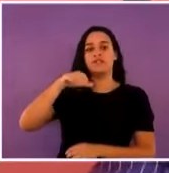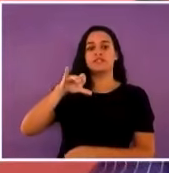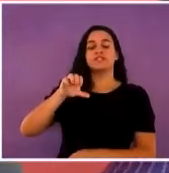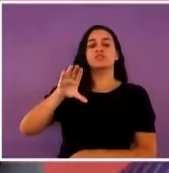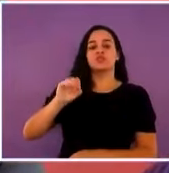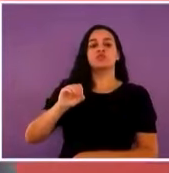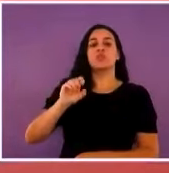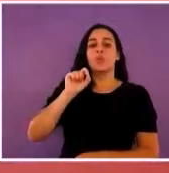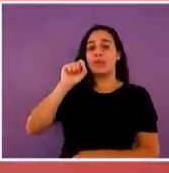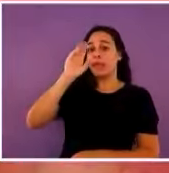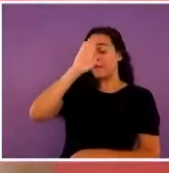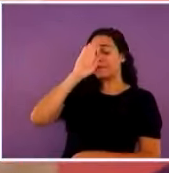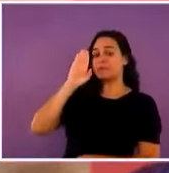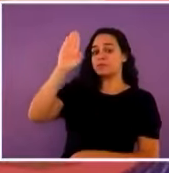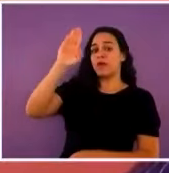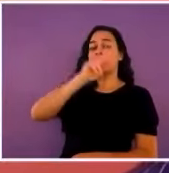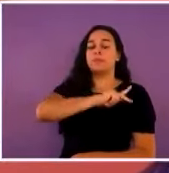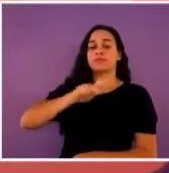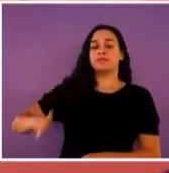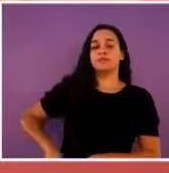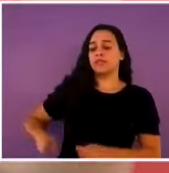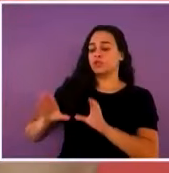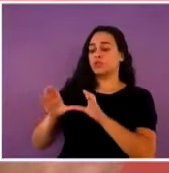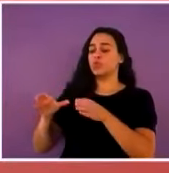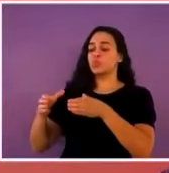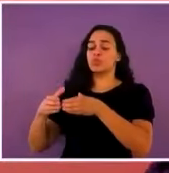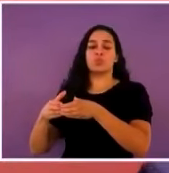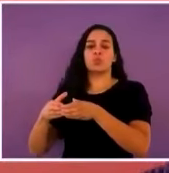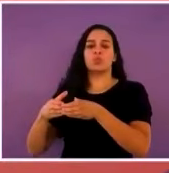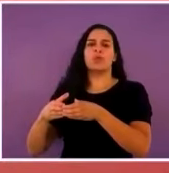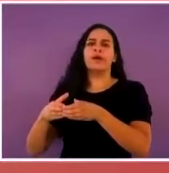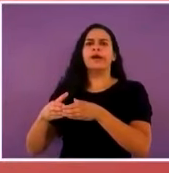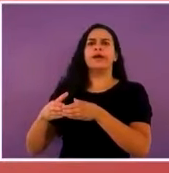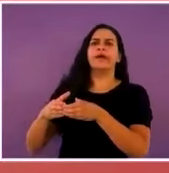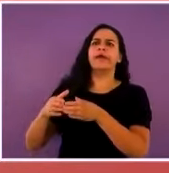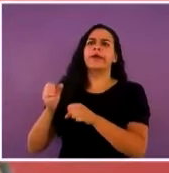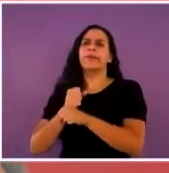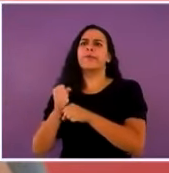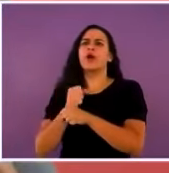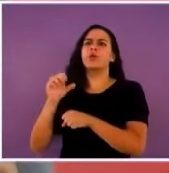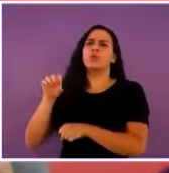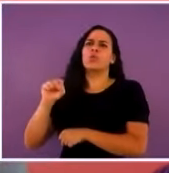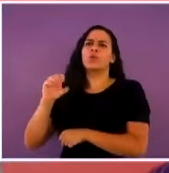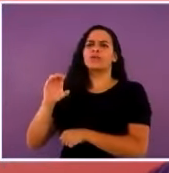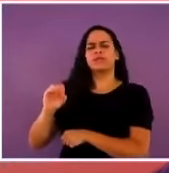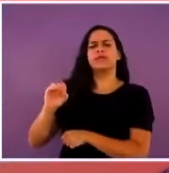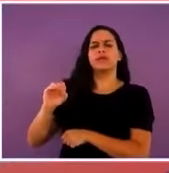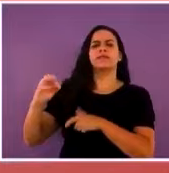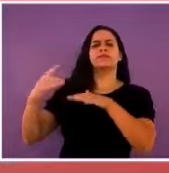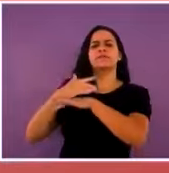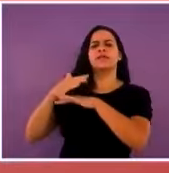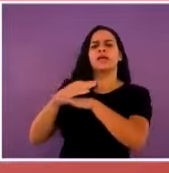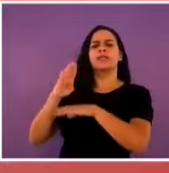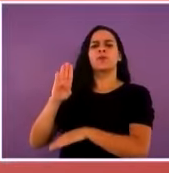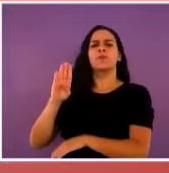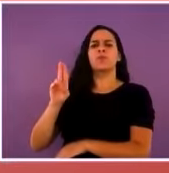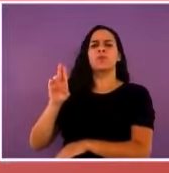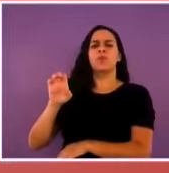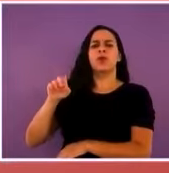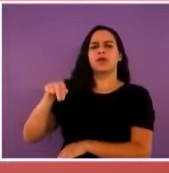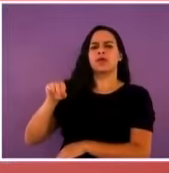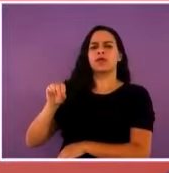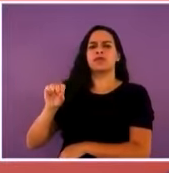Jesuíta em Buenos Aires. So, in the 80s. Nos anos 80. Bergoglio gave a series